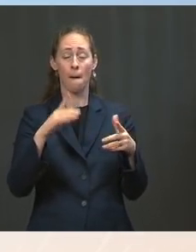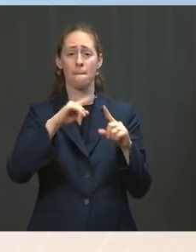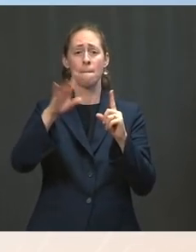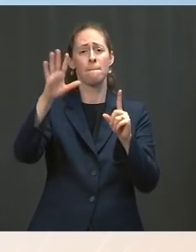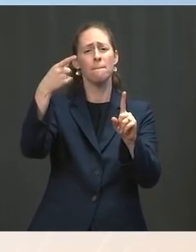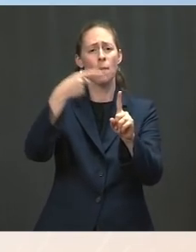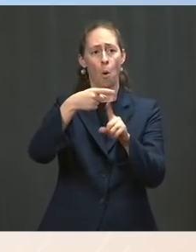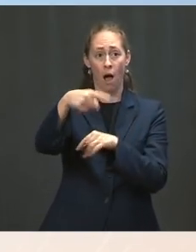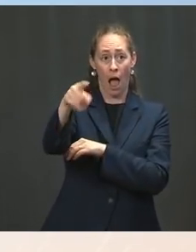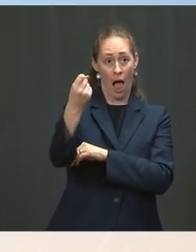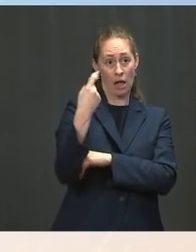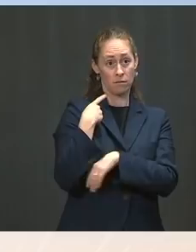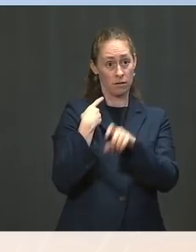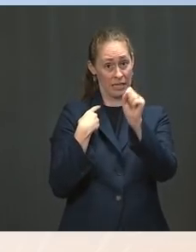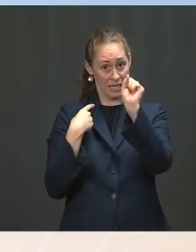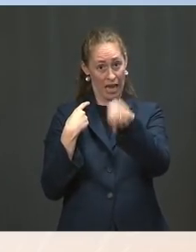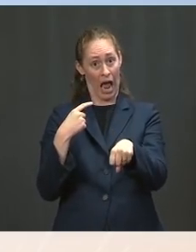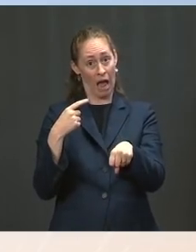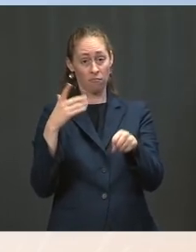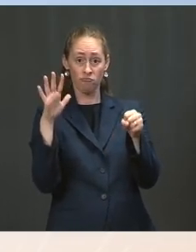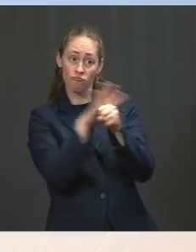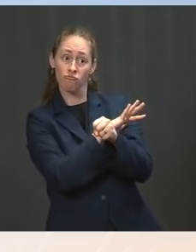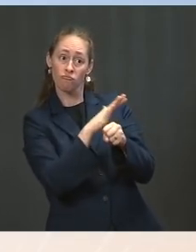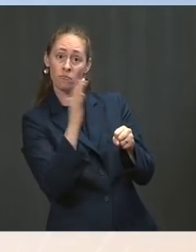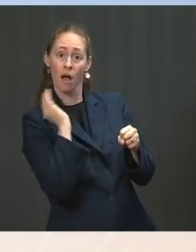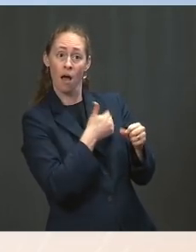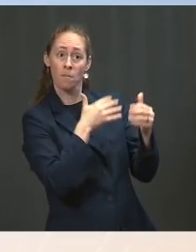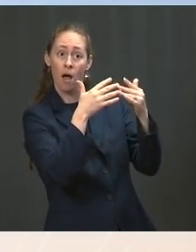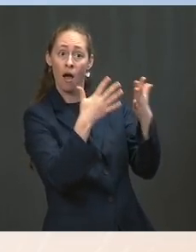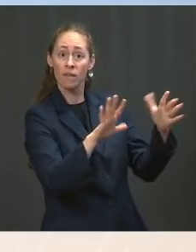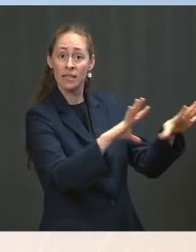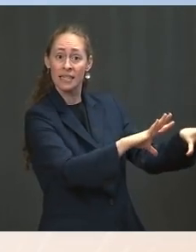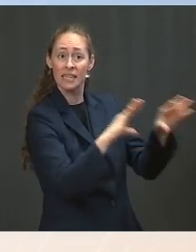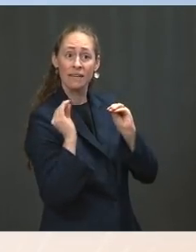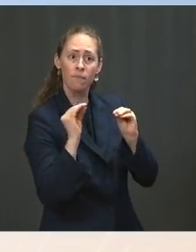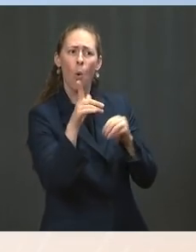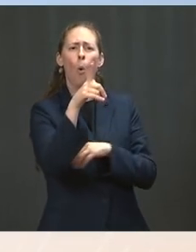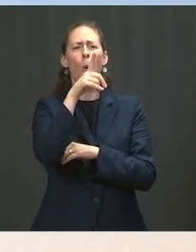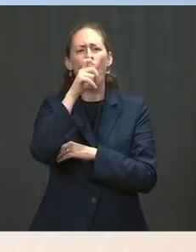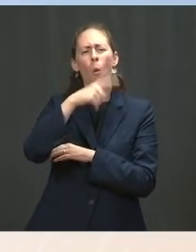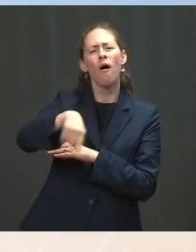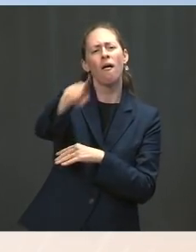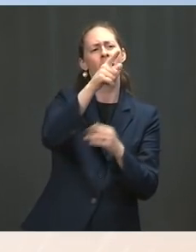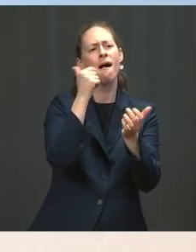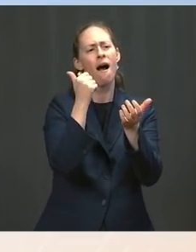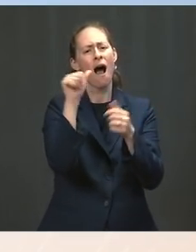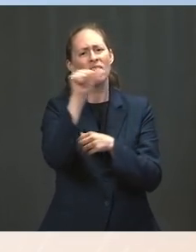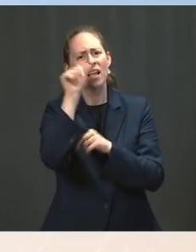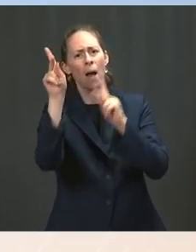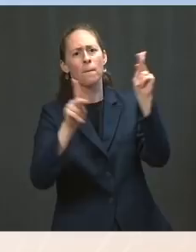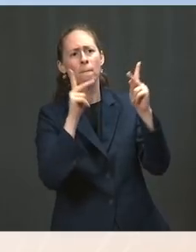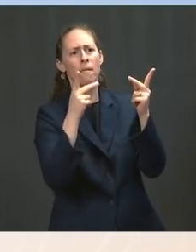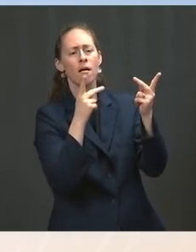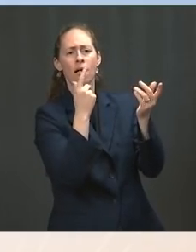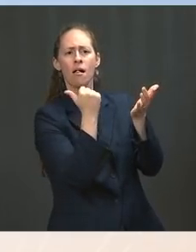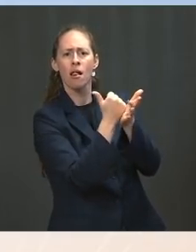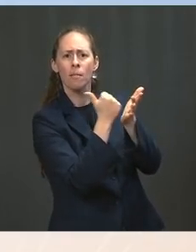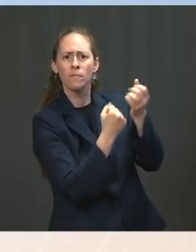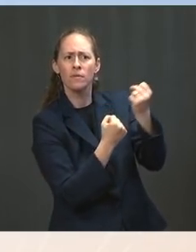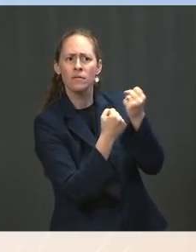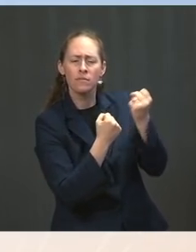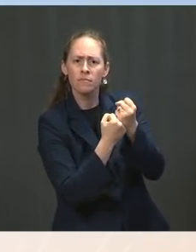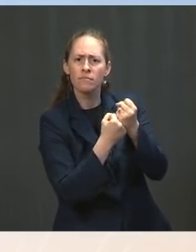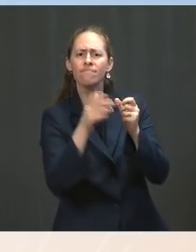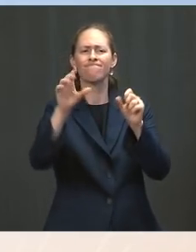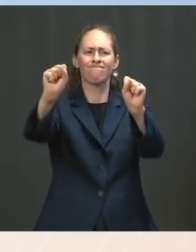people, so many of those Afghans who helped us, and so many of those Afghans at risk? And we believe we are. As